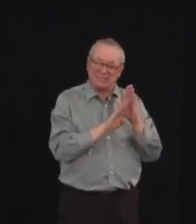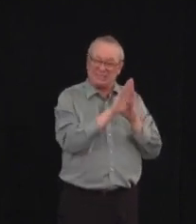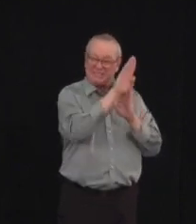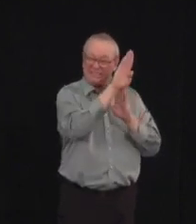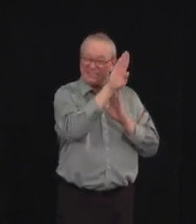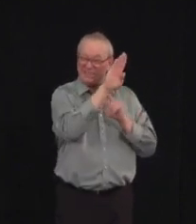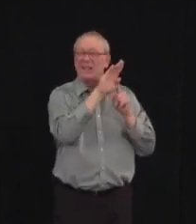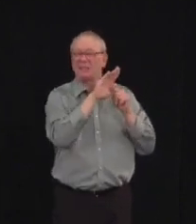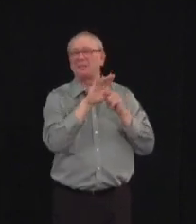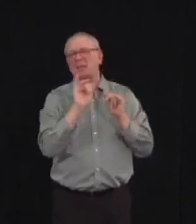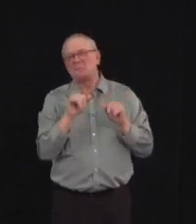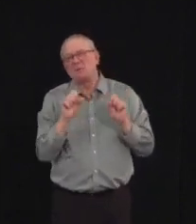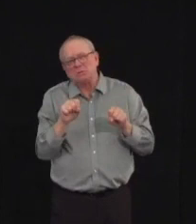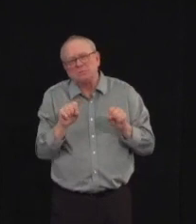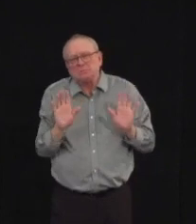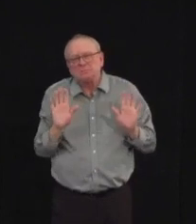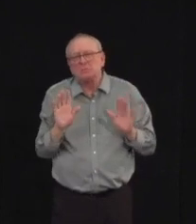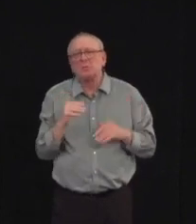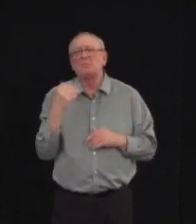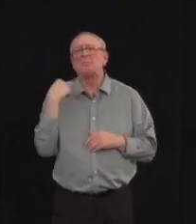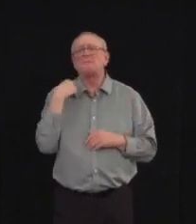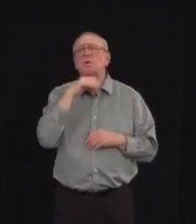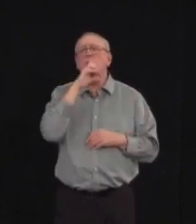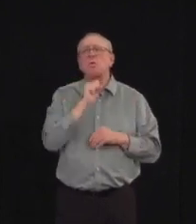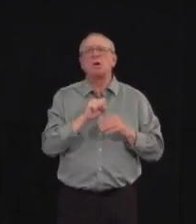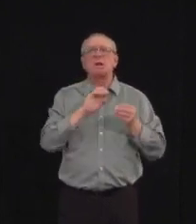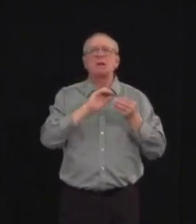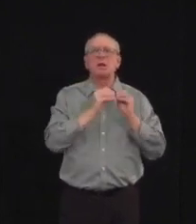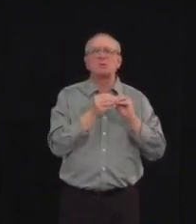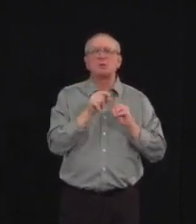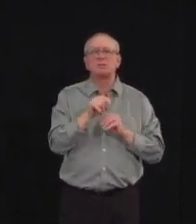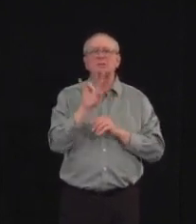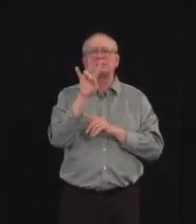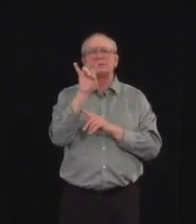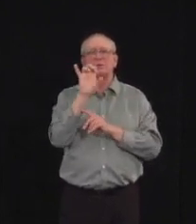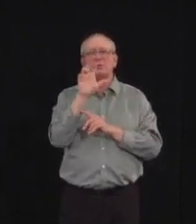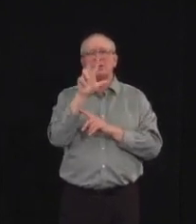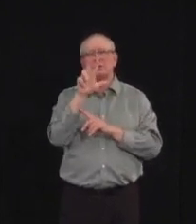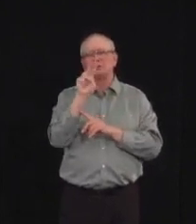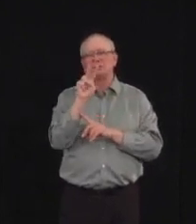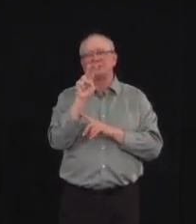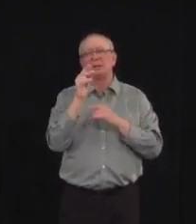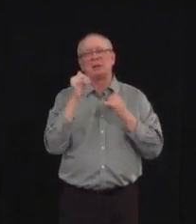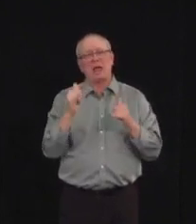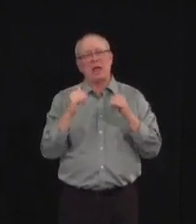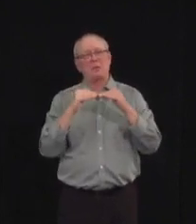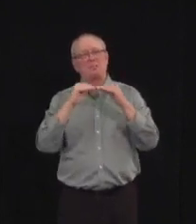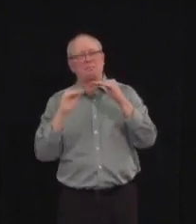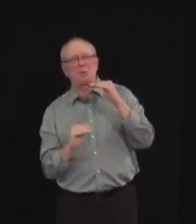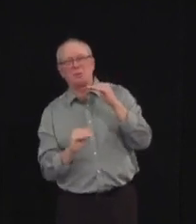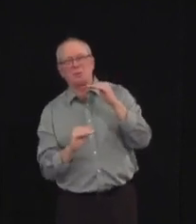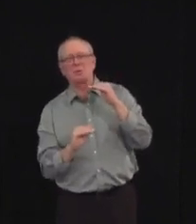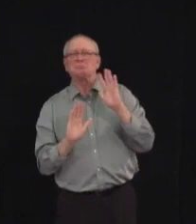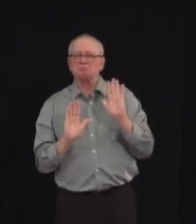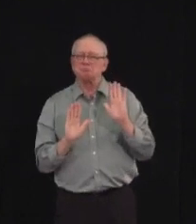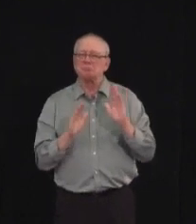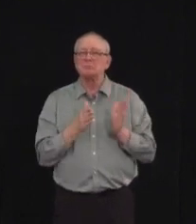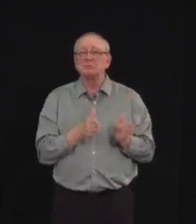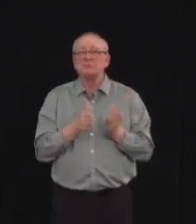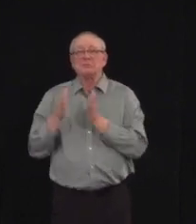modeling, which suggested 232. The updated elevated scenario now